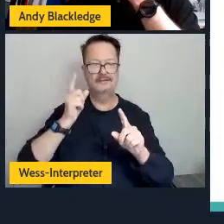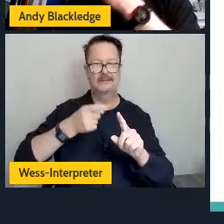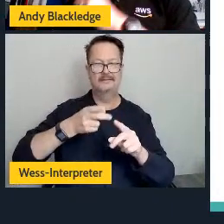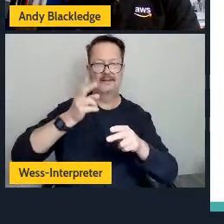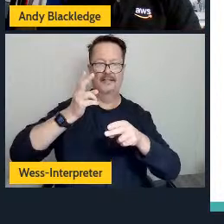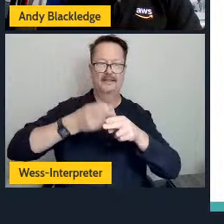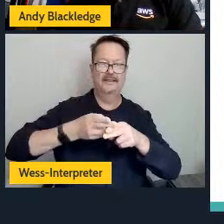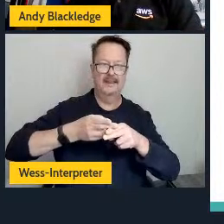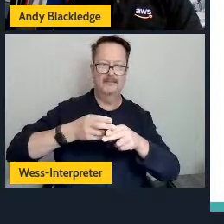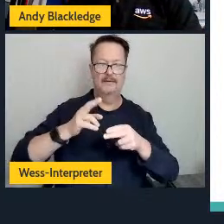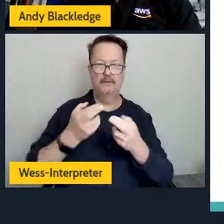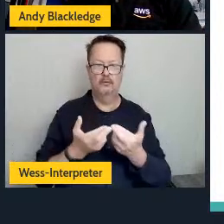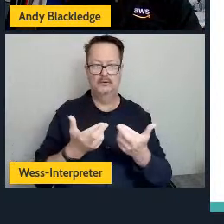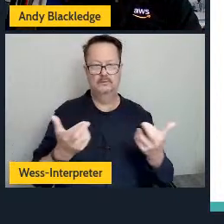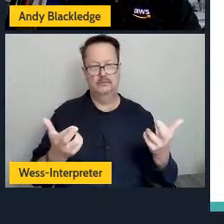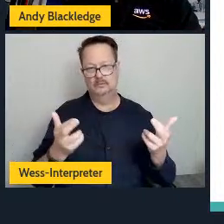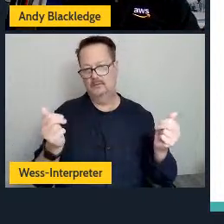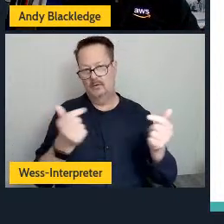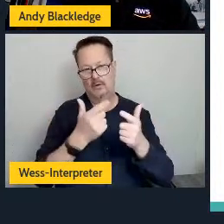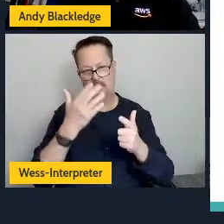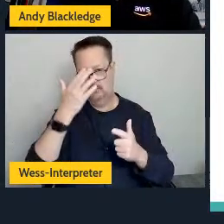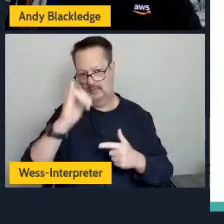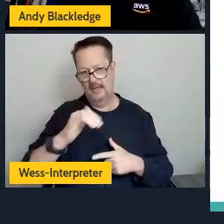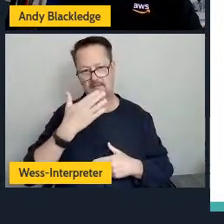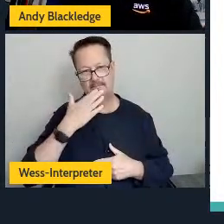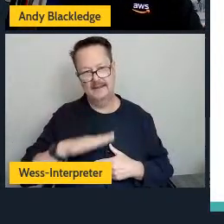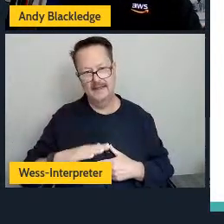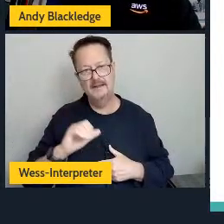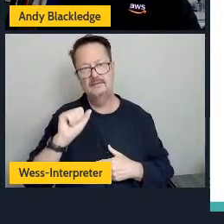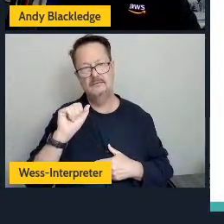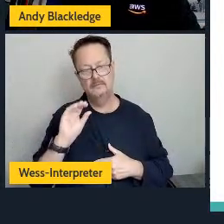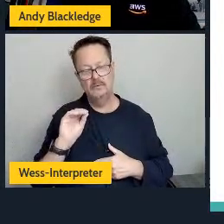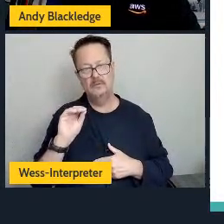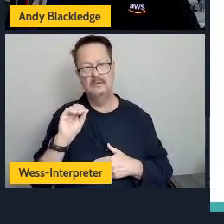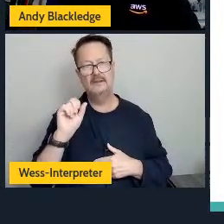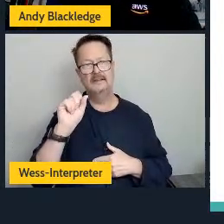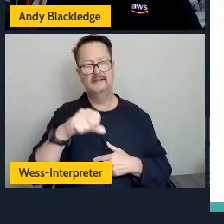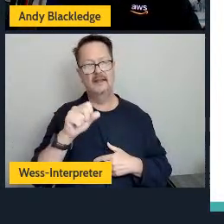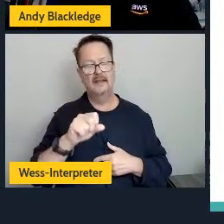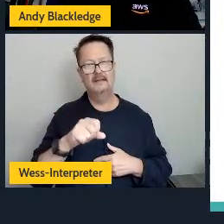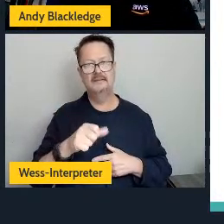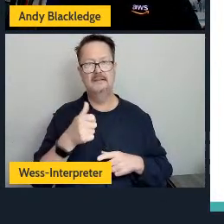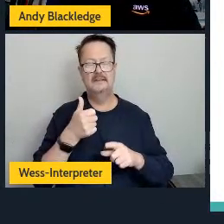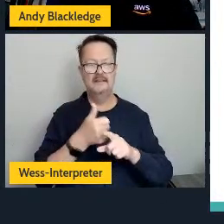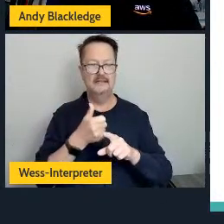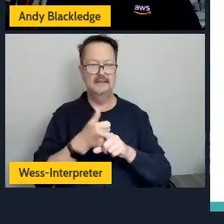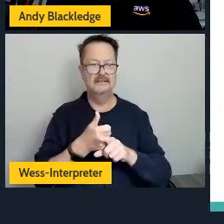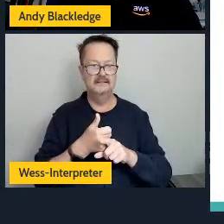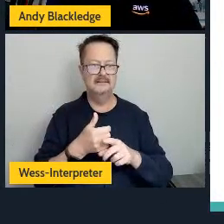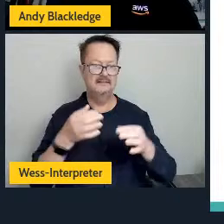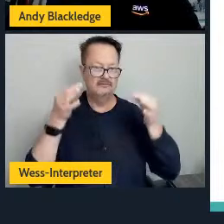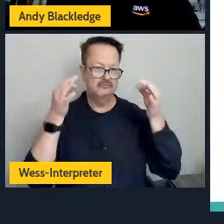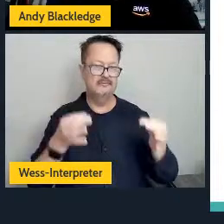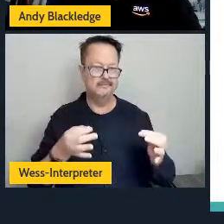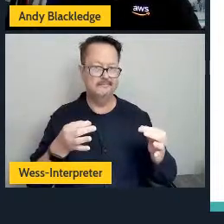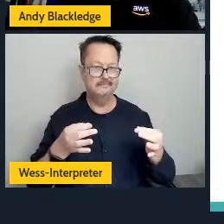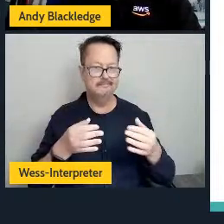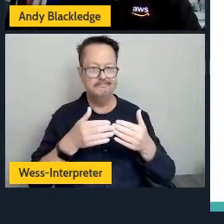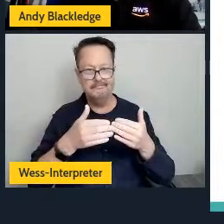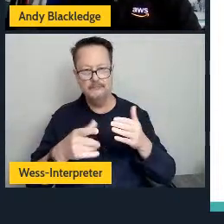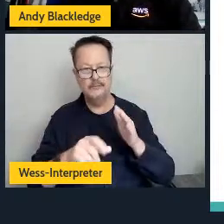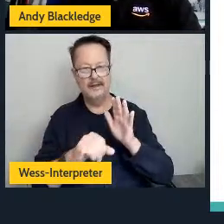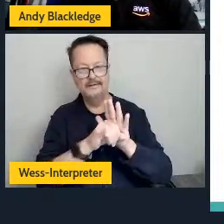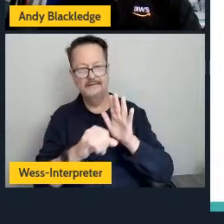of the resource. We all know that's really bad. So yes, it's a deterministic way of identifying